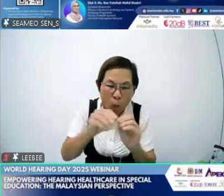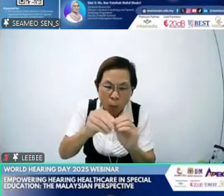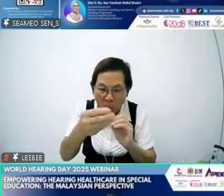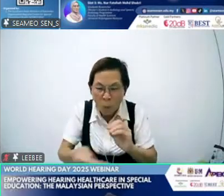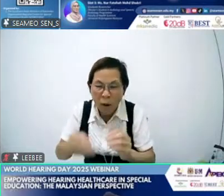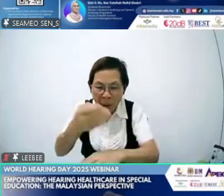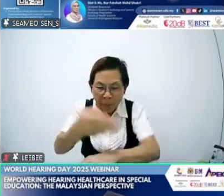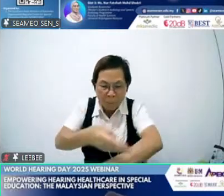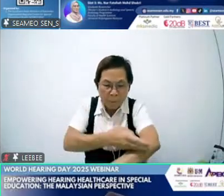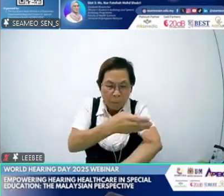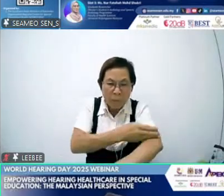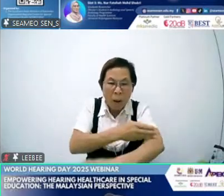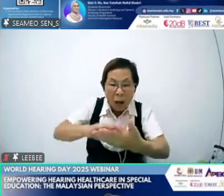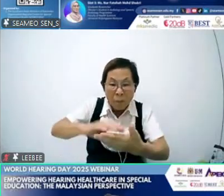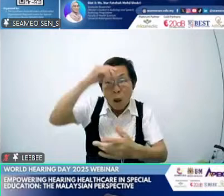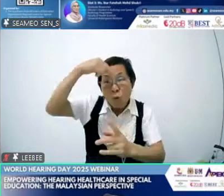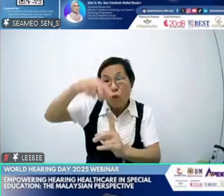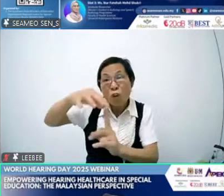learning, especially for